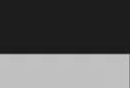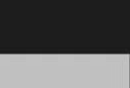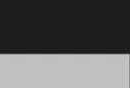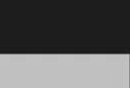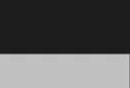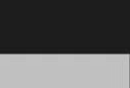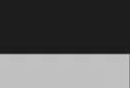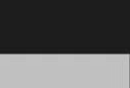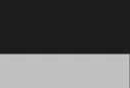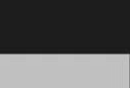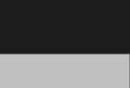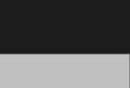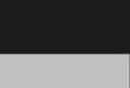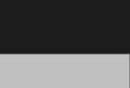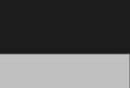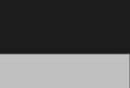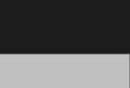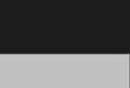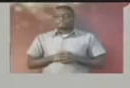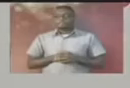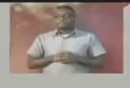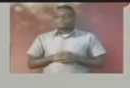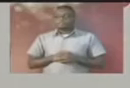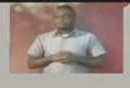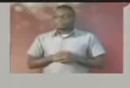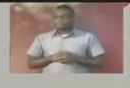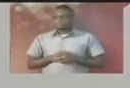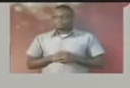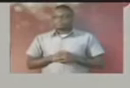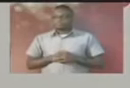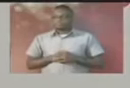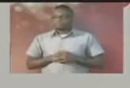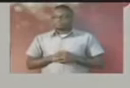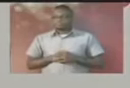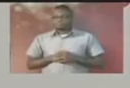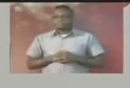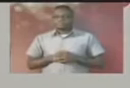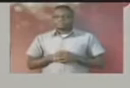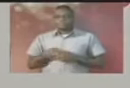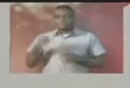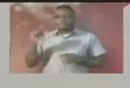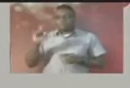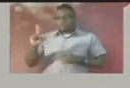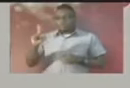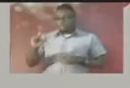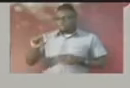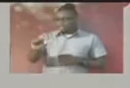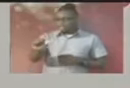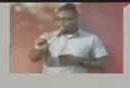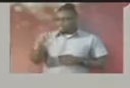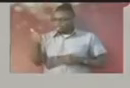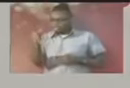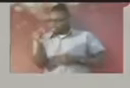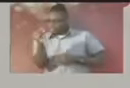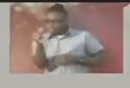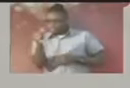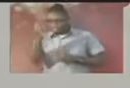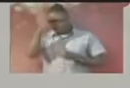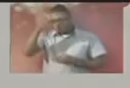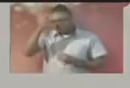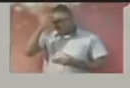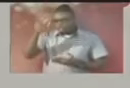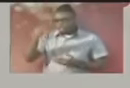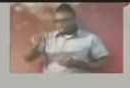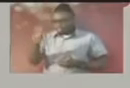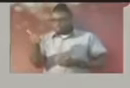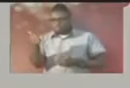47.6%. So if just one other bit of information, as I would have alluded to at the Prime